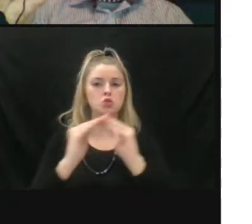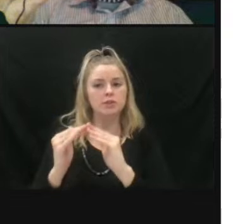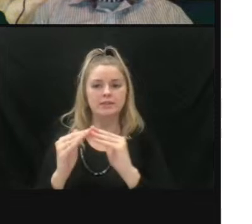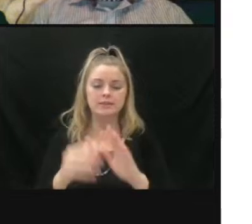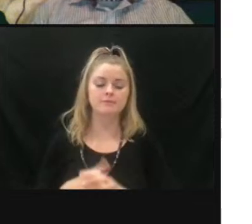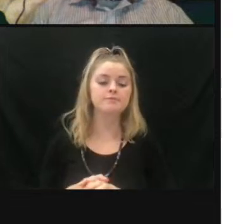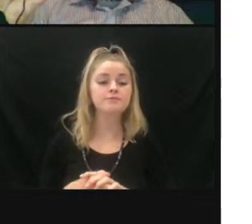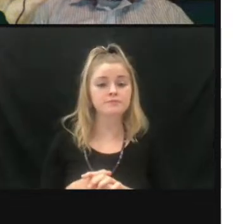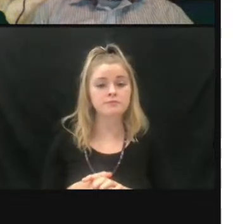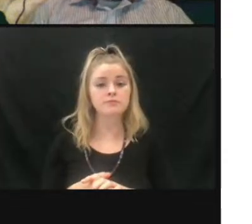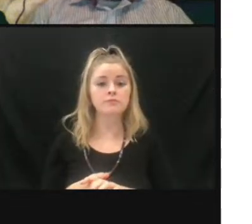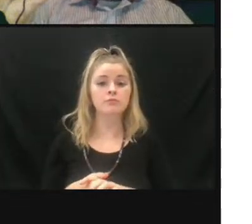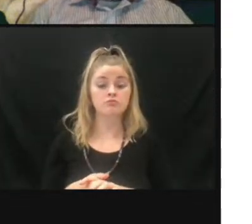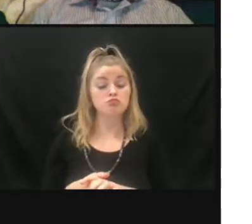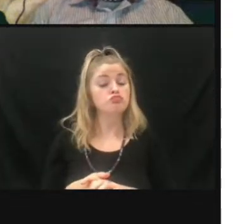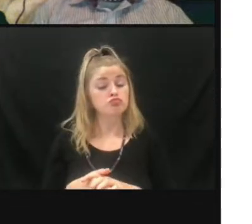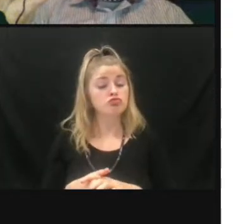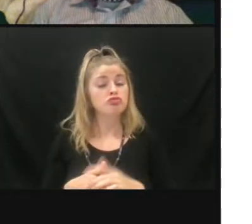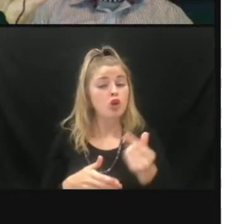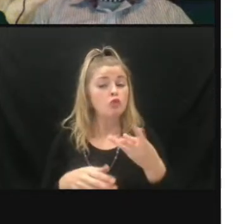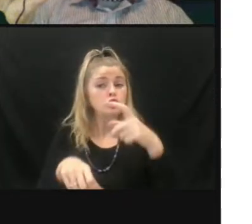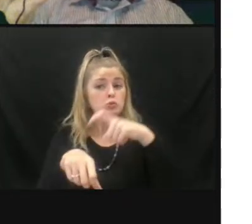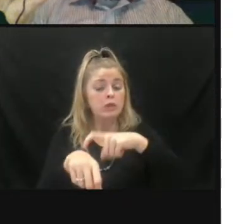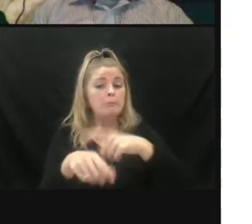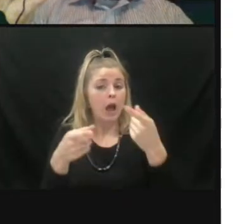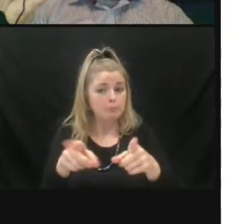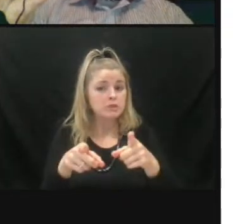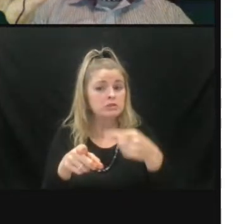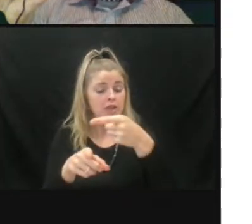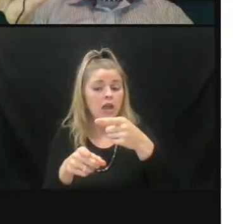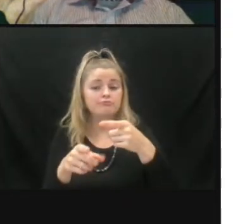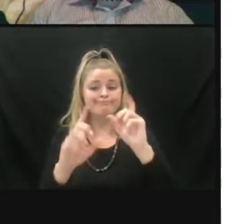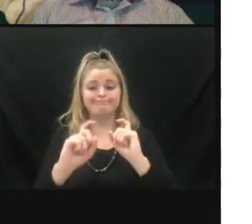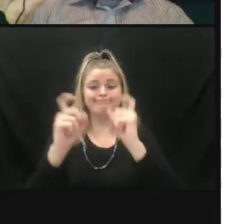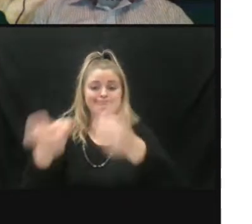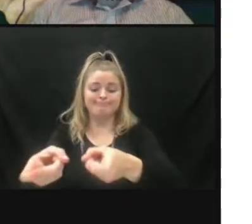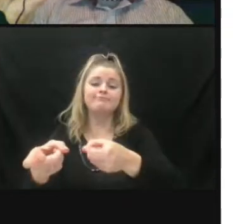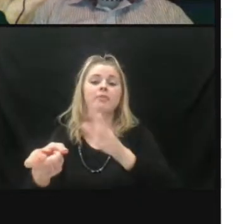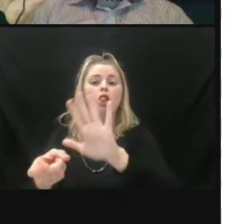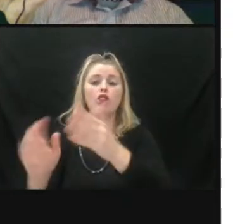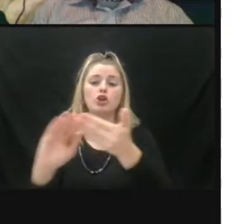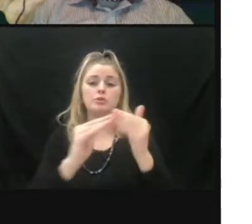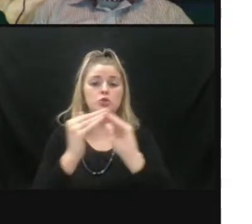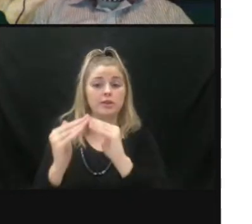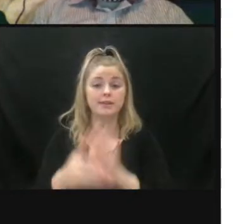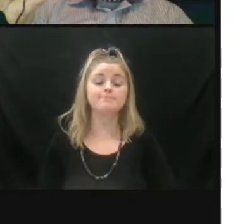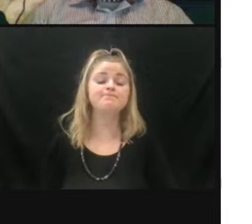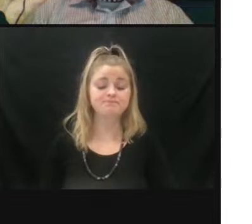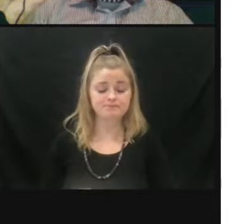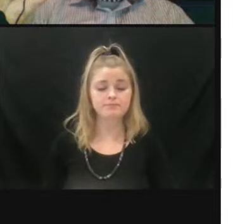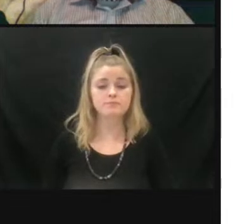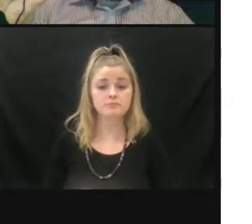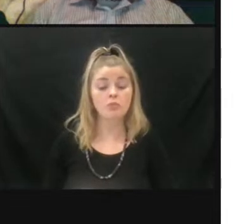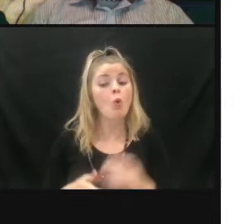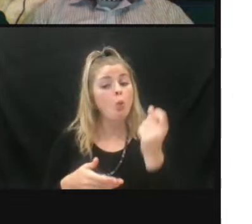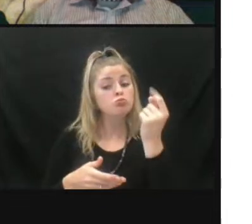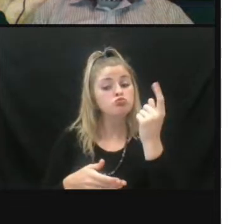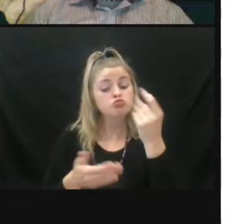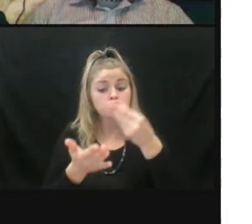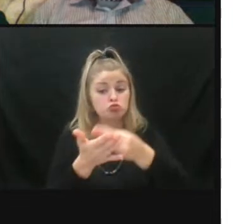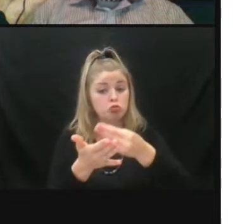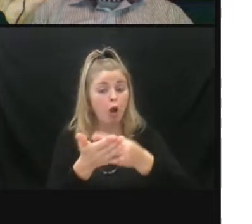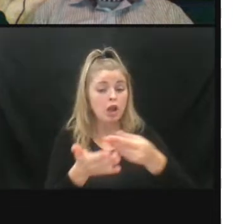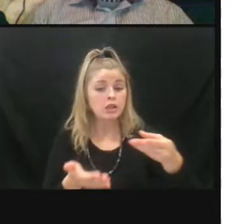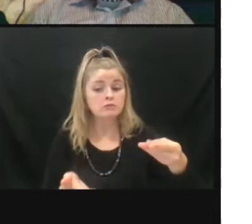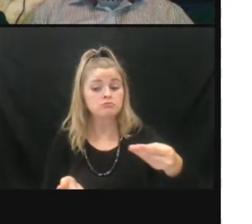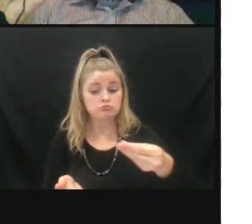communities, which did happen in several instances. However, though monetary compensation was largely